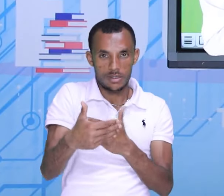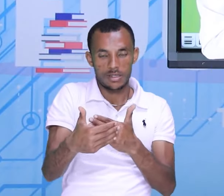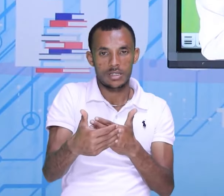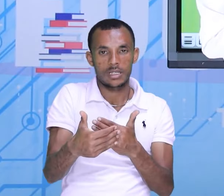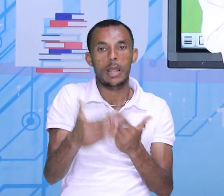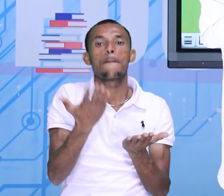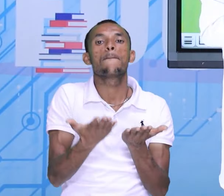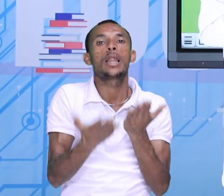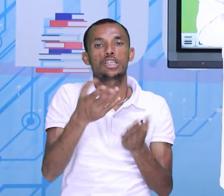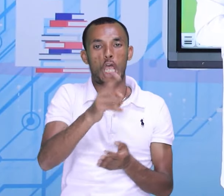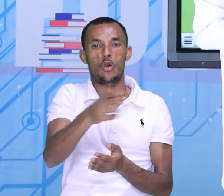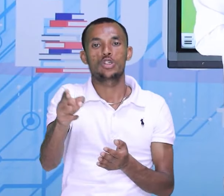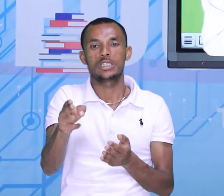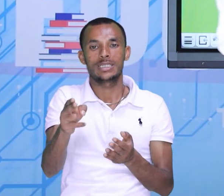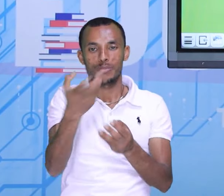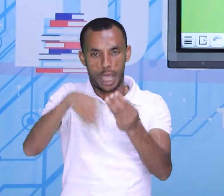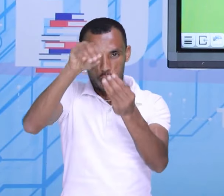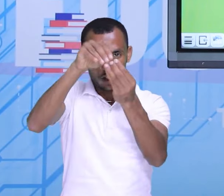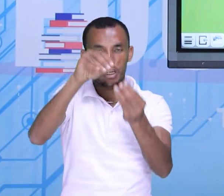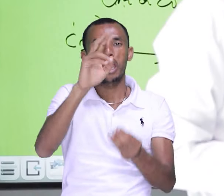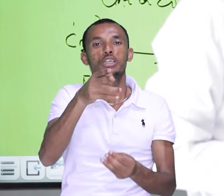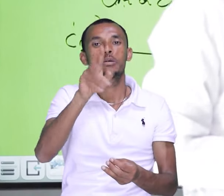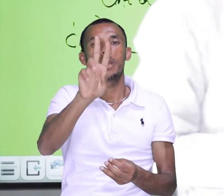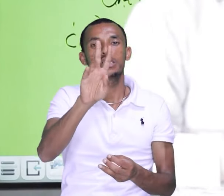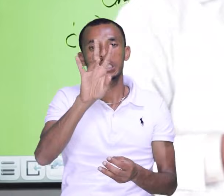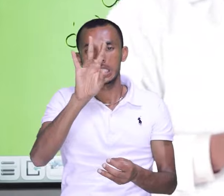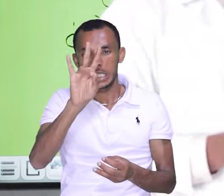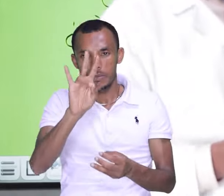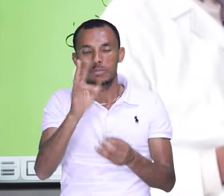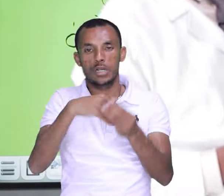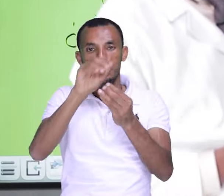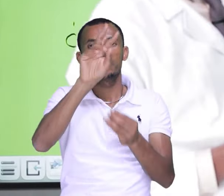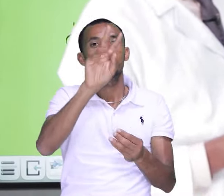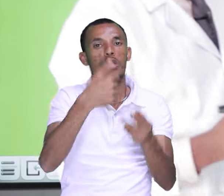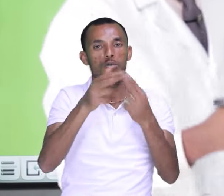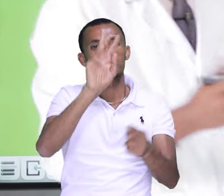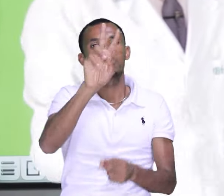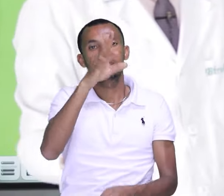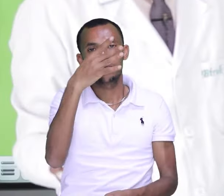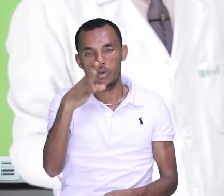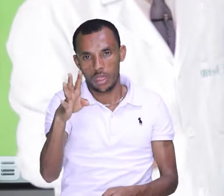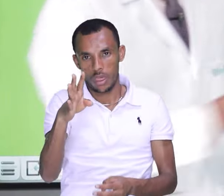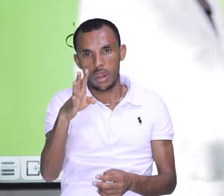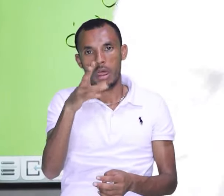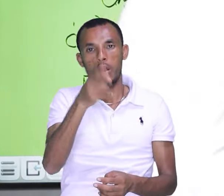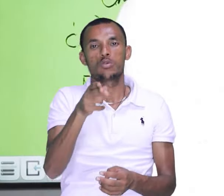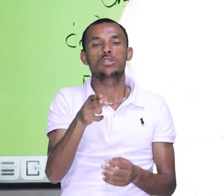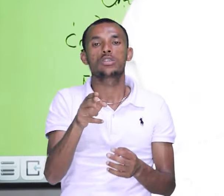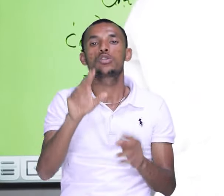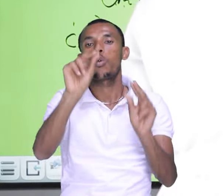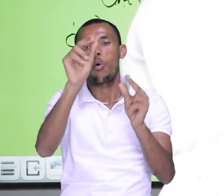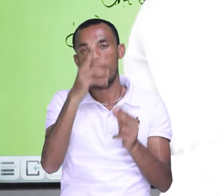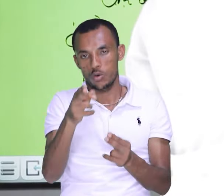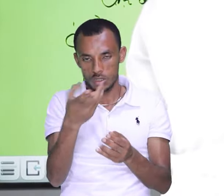Balance hydrogen by addition of what? H plus. Look, 7 times 2, 14 hydrogen. How many hydrogen in reactant position? There is no any hydrogen.